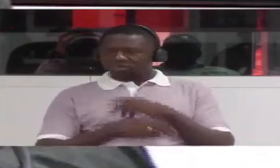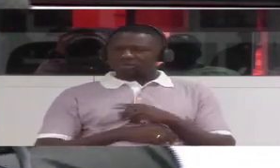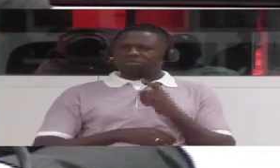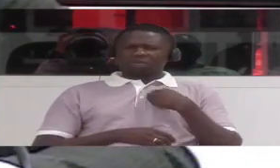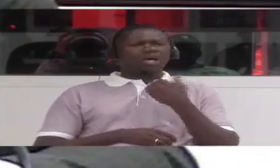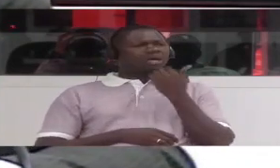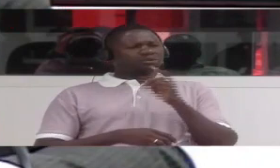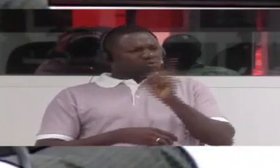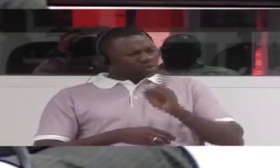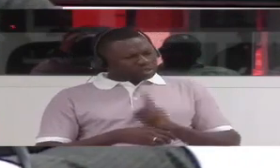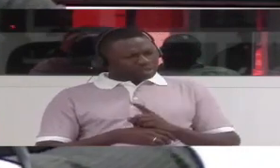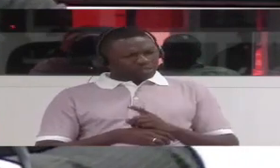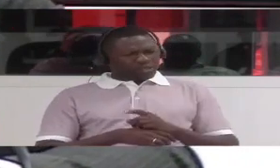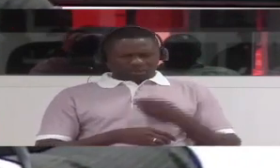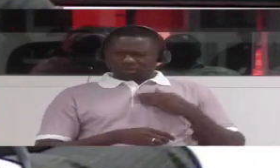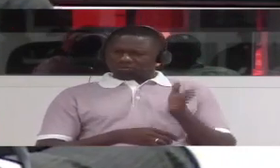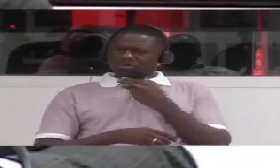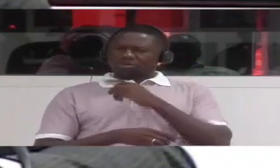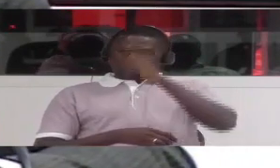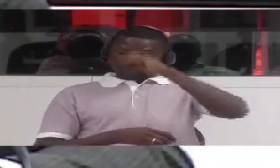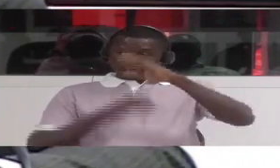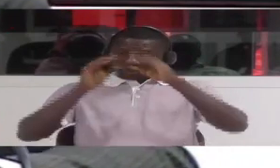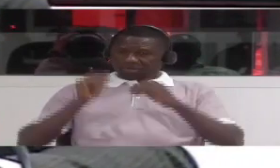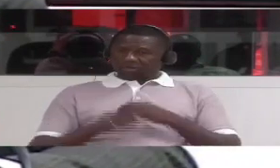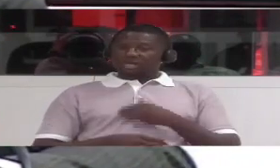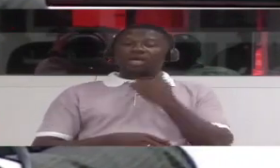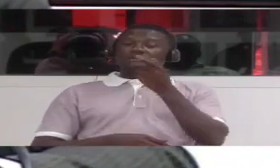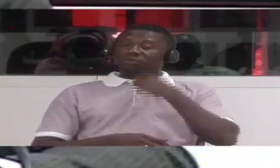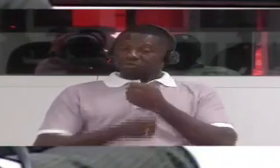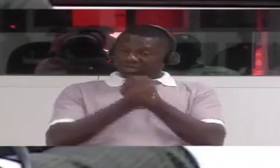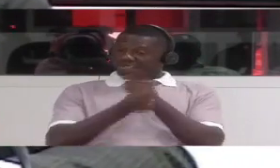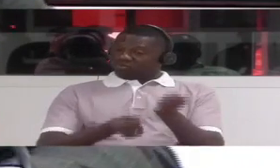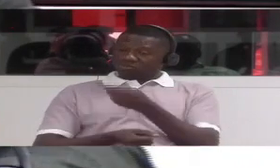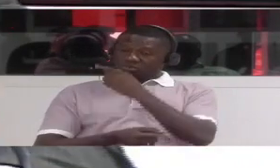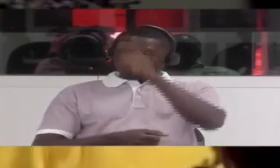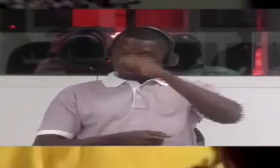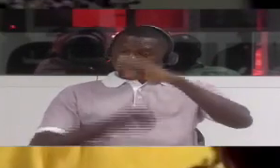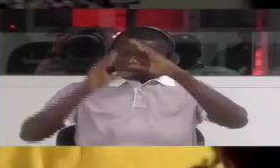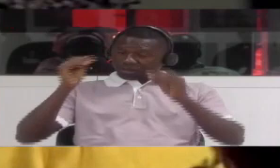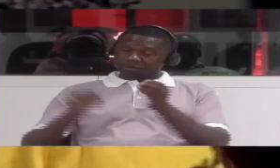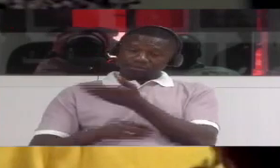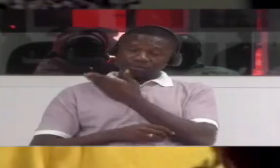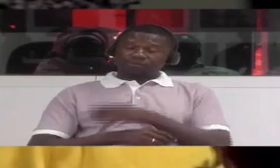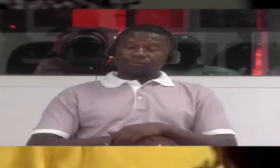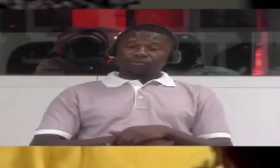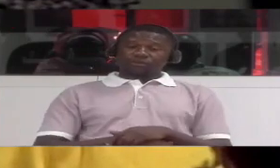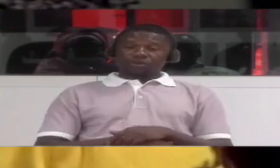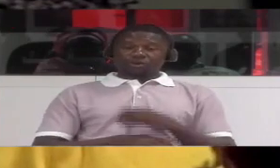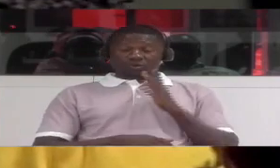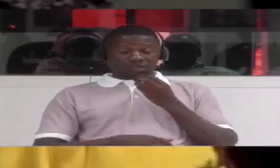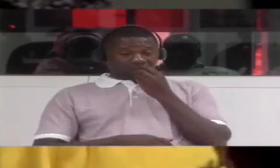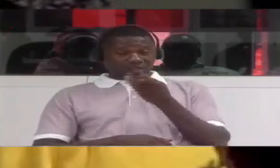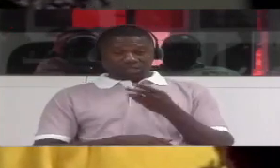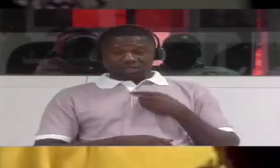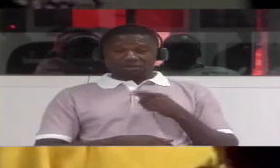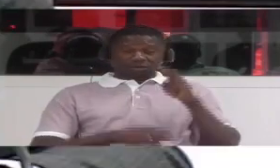police station. We have been asked to go for you and arrest you." So, well, they claim they have been looking for me all along, but